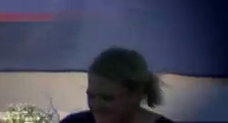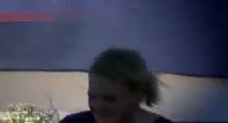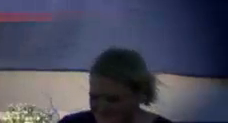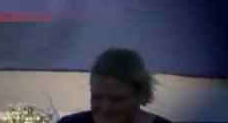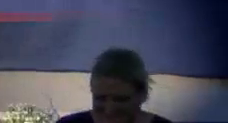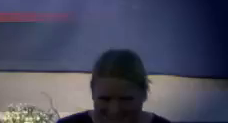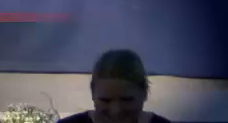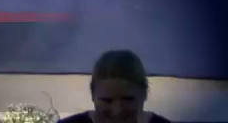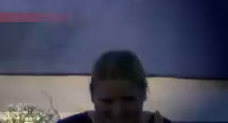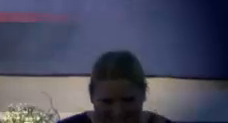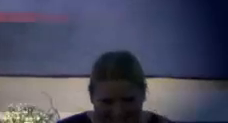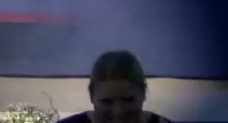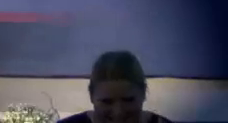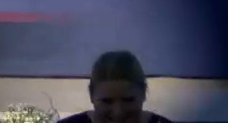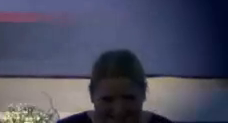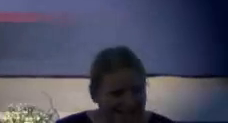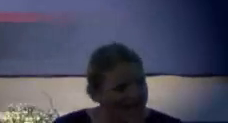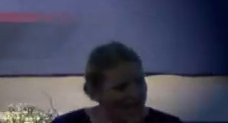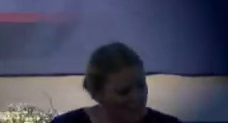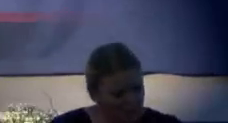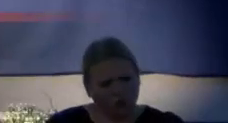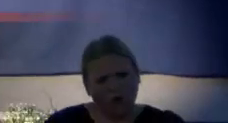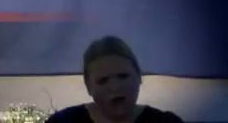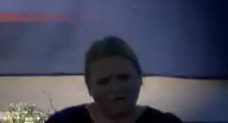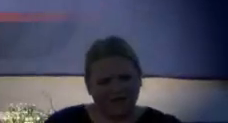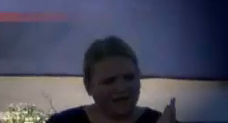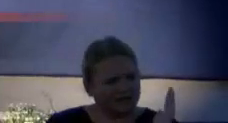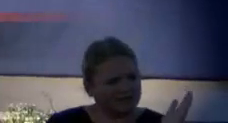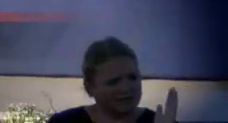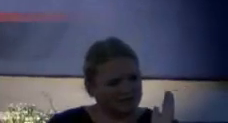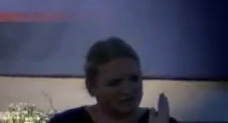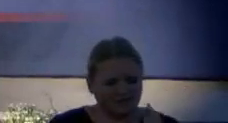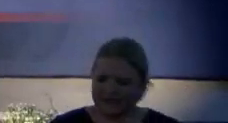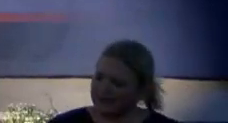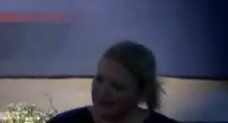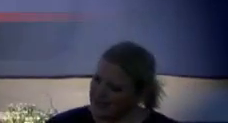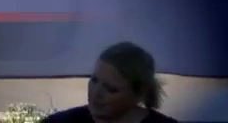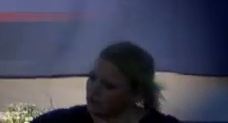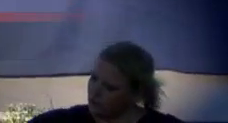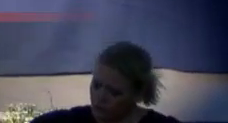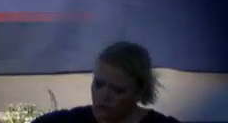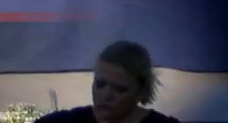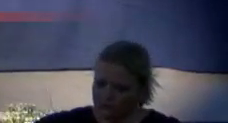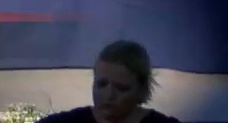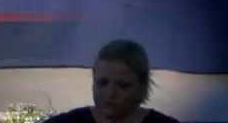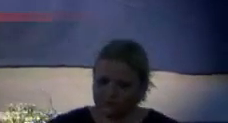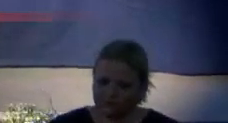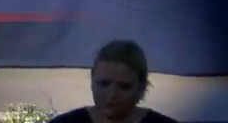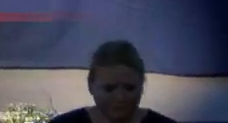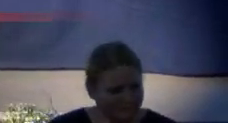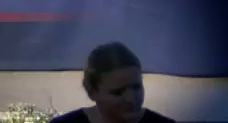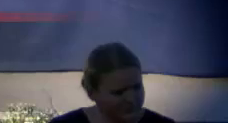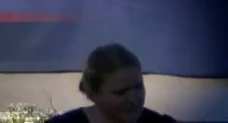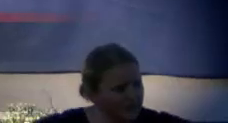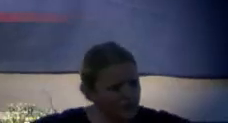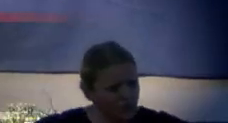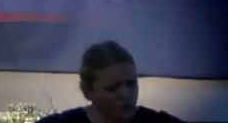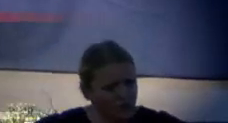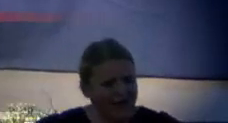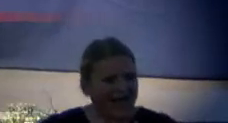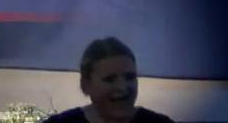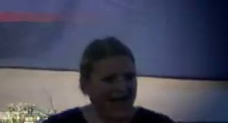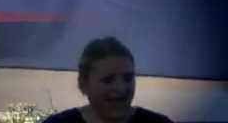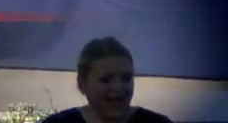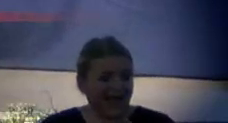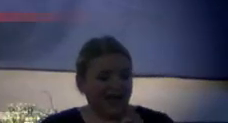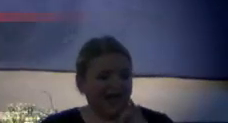Hi. I'm just as qualified to be up here speaking to you as anyone graduating from Chiawana High School today. Just like all of you, I